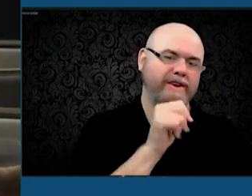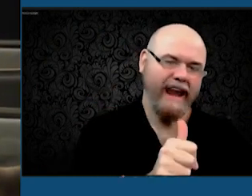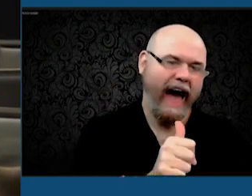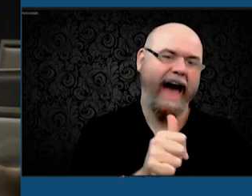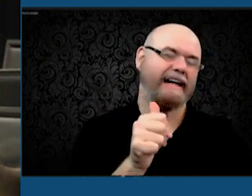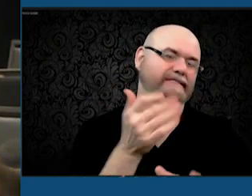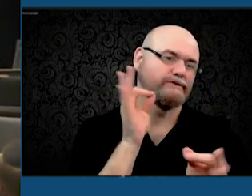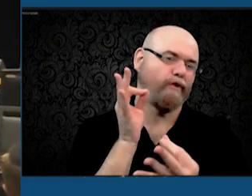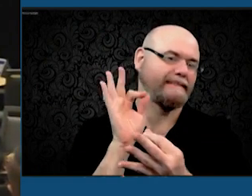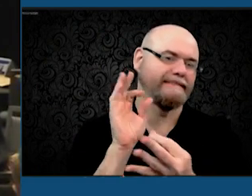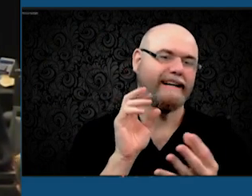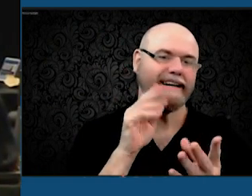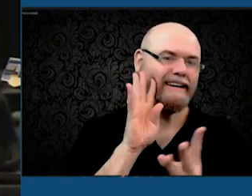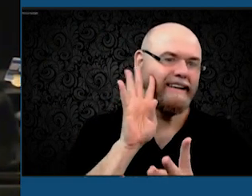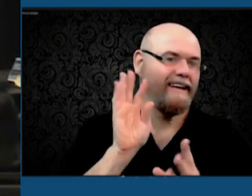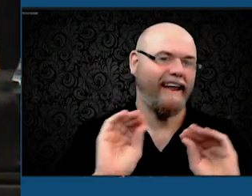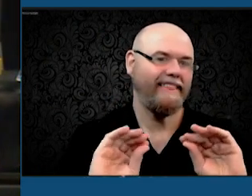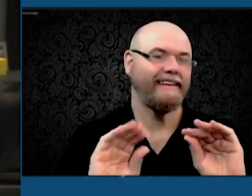with that?